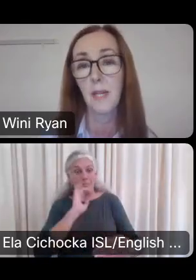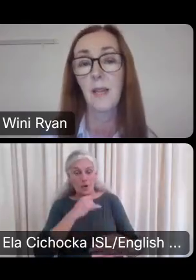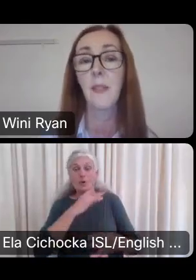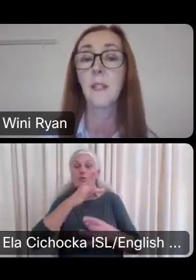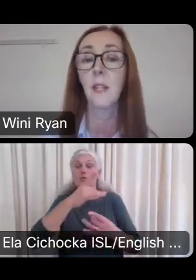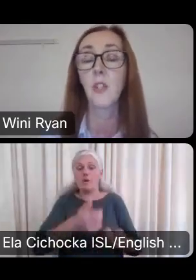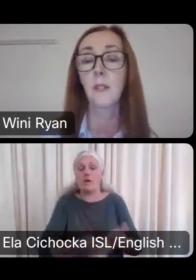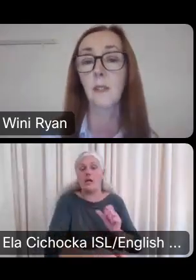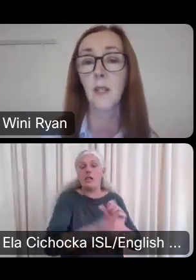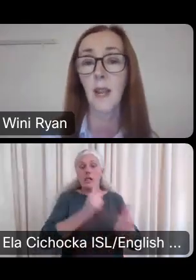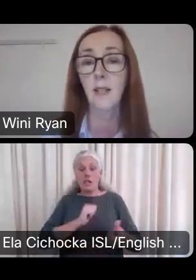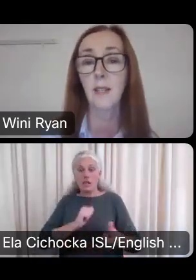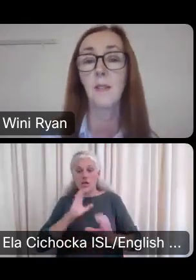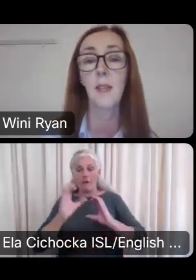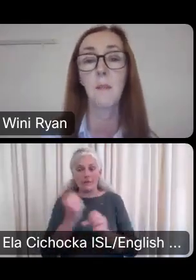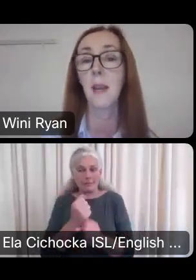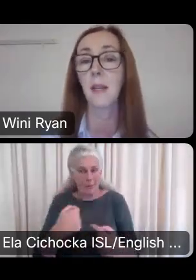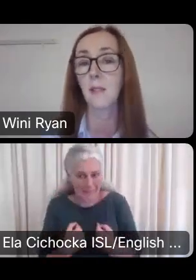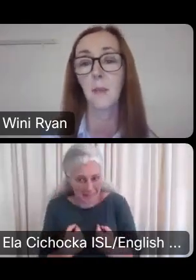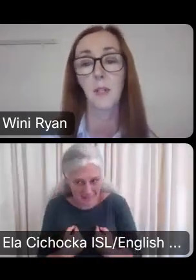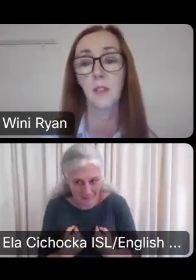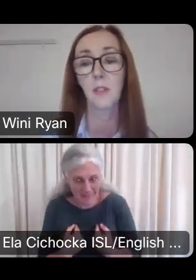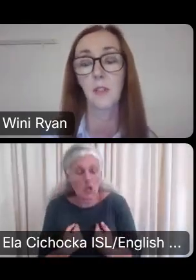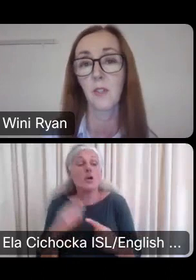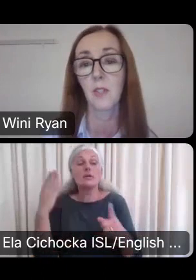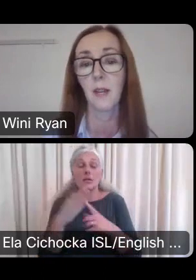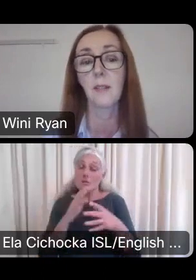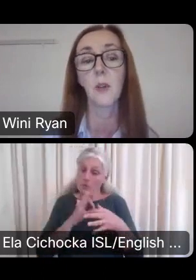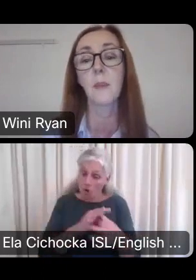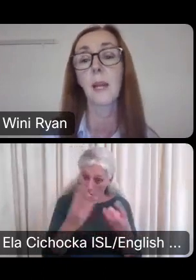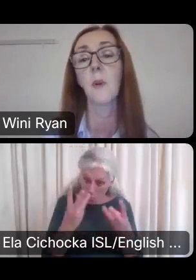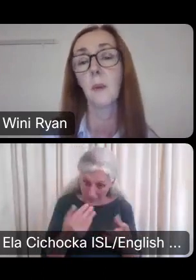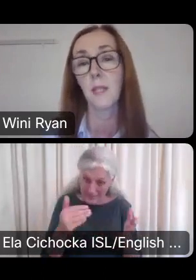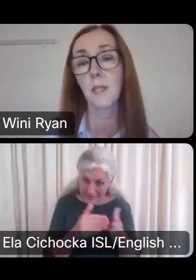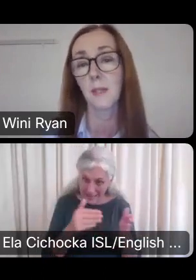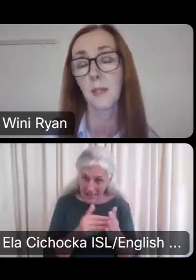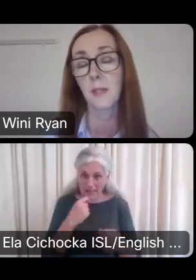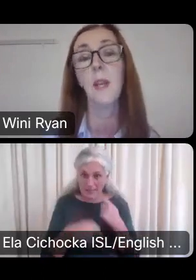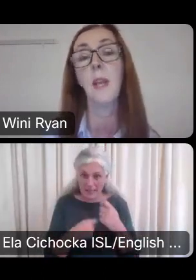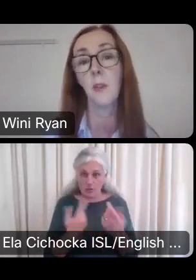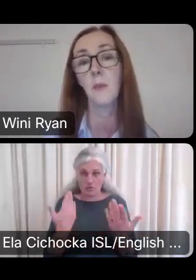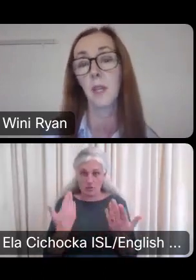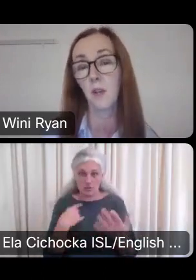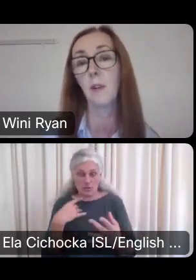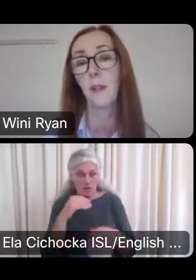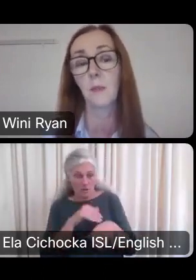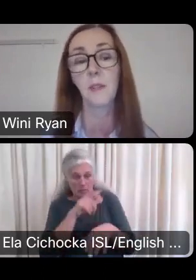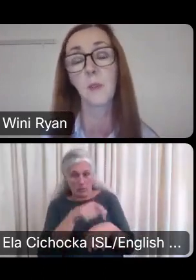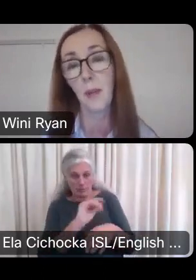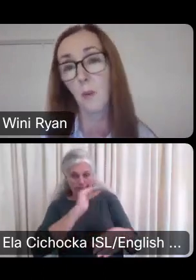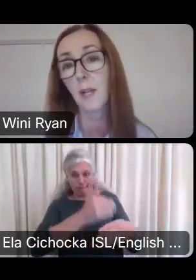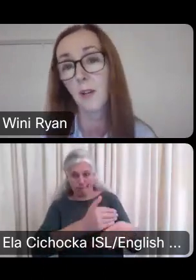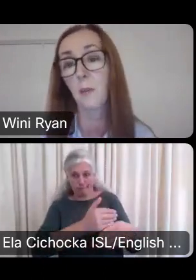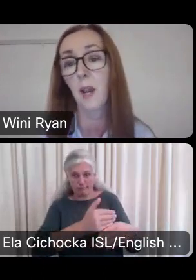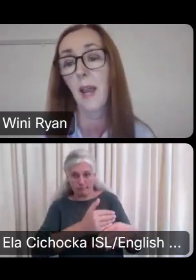you. The intention is to connect. The impact is the person just shuts down. It's almost like we're competing with them. You know, if you think your experience is